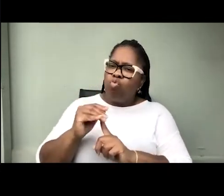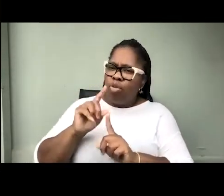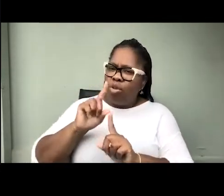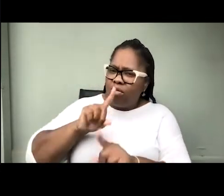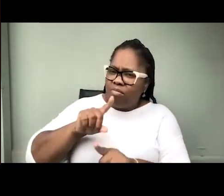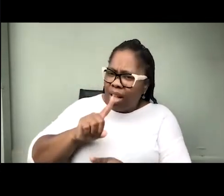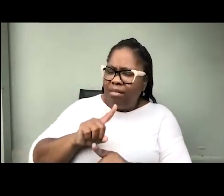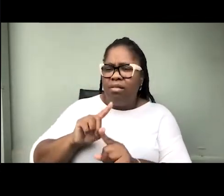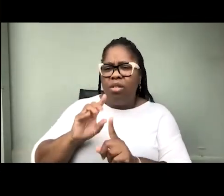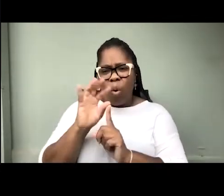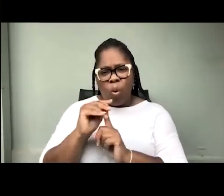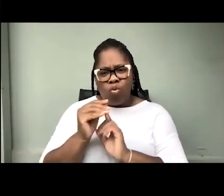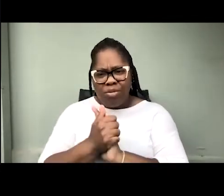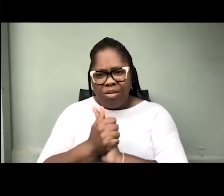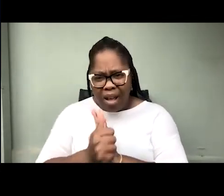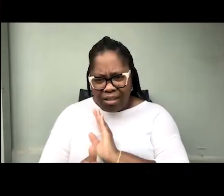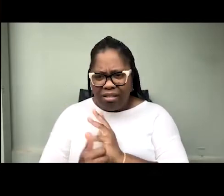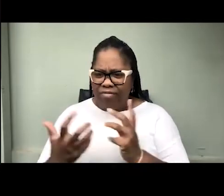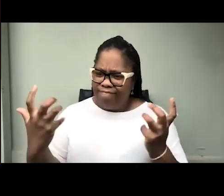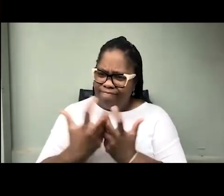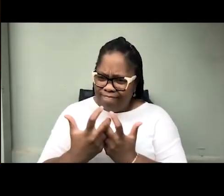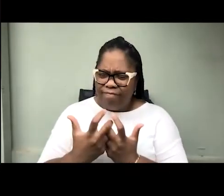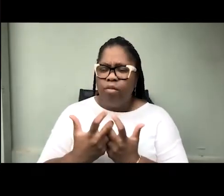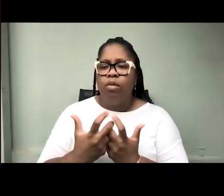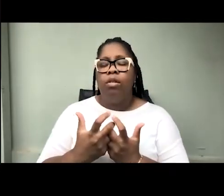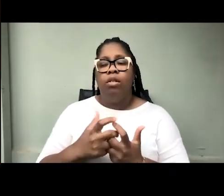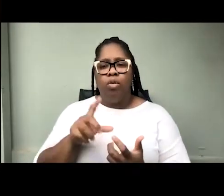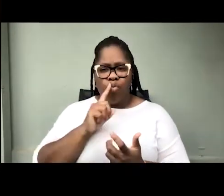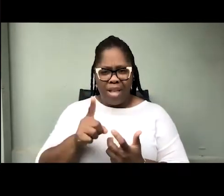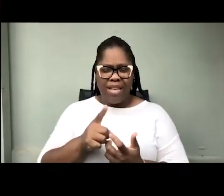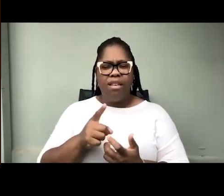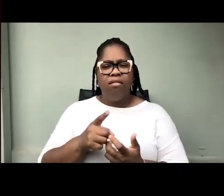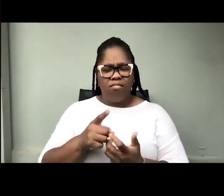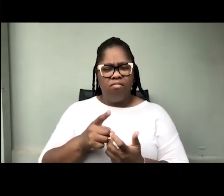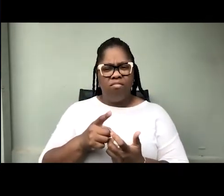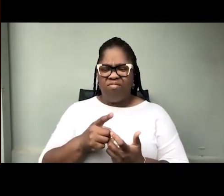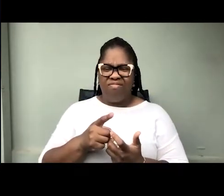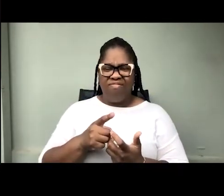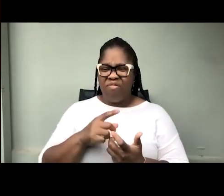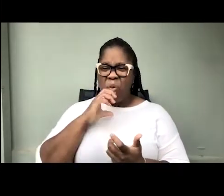and competent, and really to modernize a lot of these services.